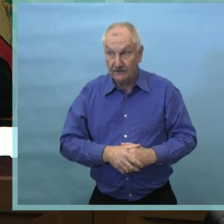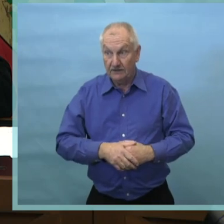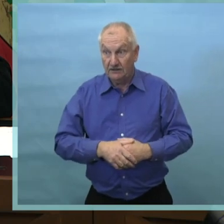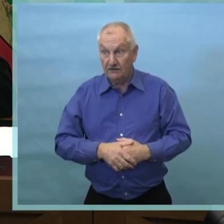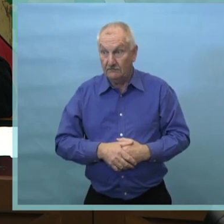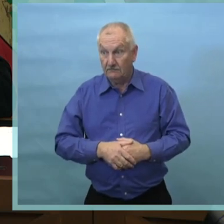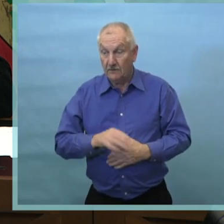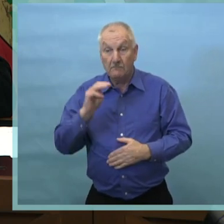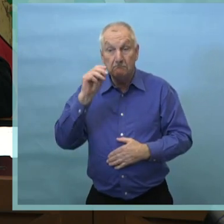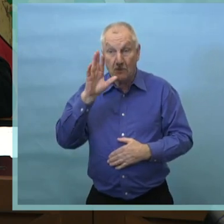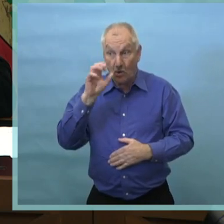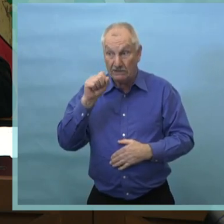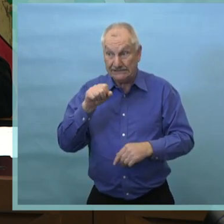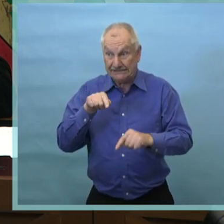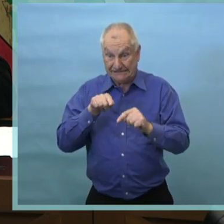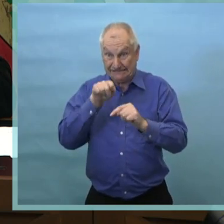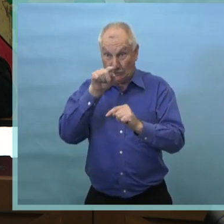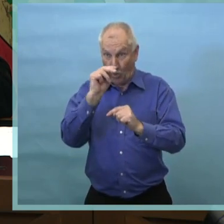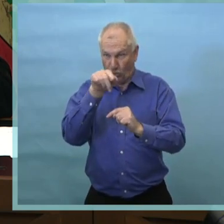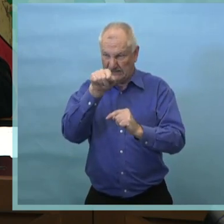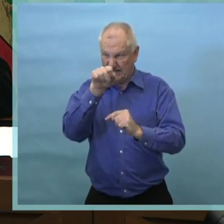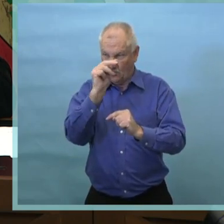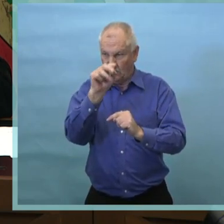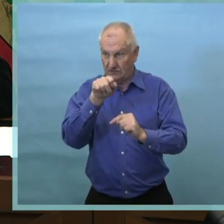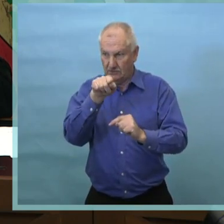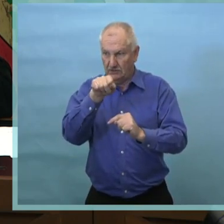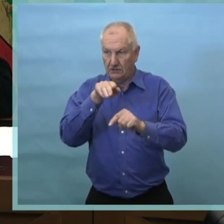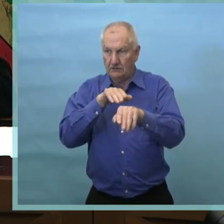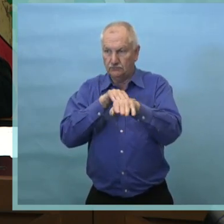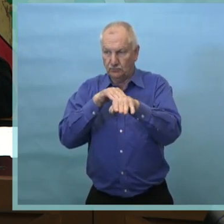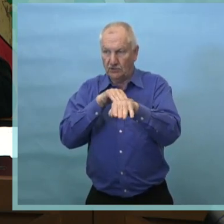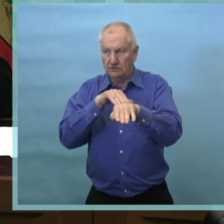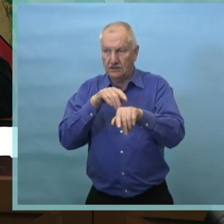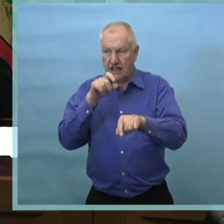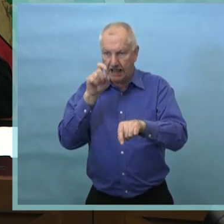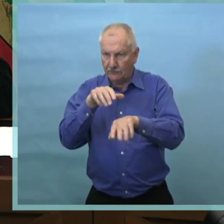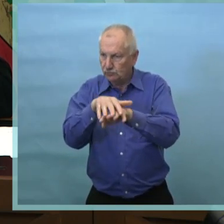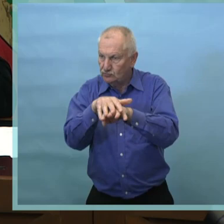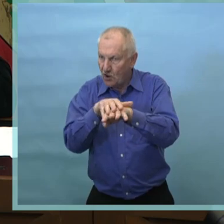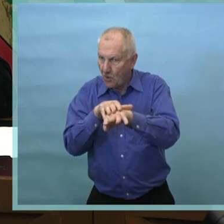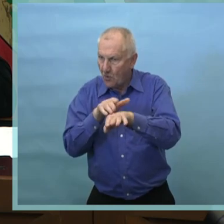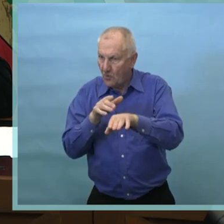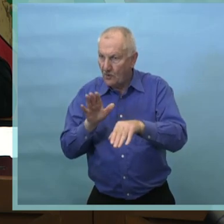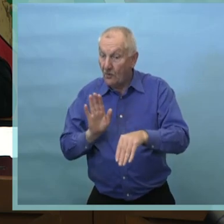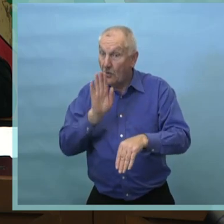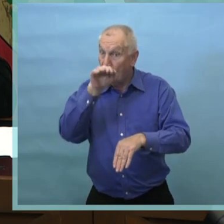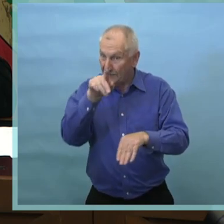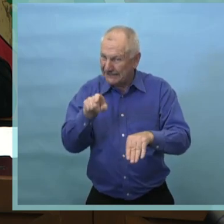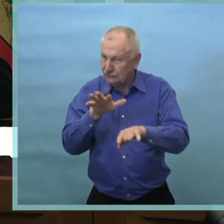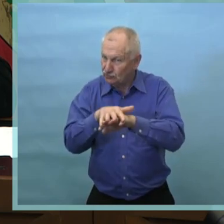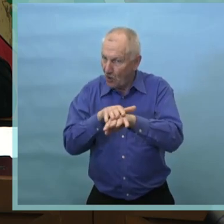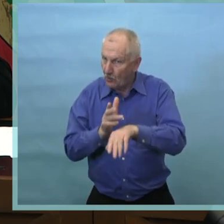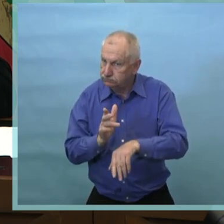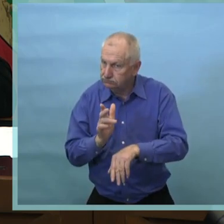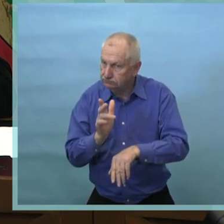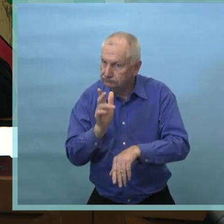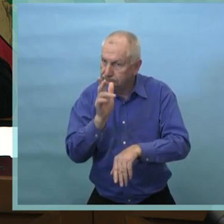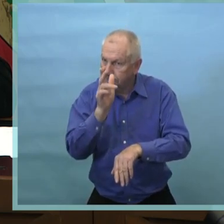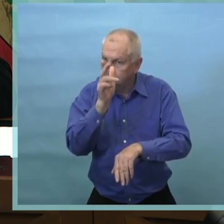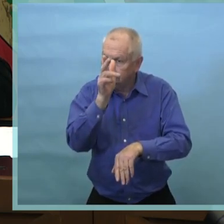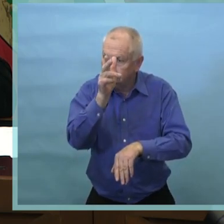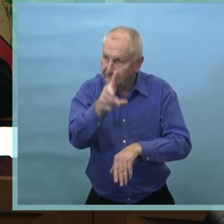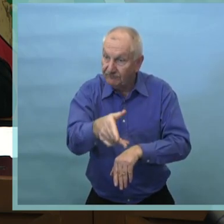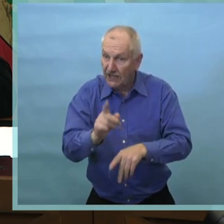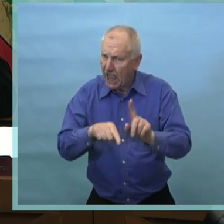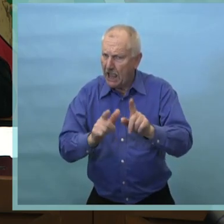they have to go over a ramp, so it's a temporary ramp. We don't let you to go, you can't really drive as fast as you normally would.